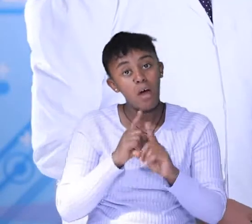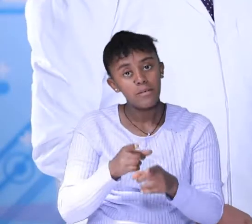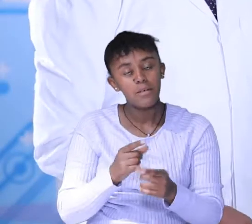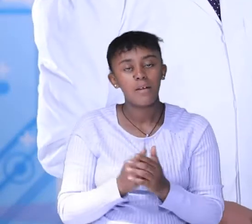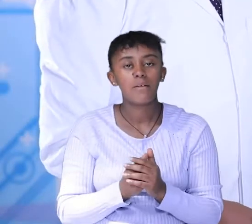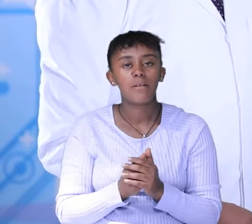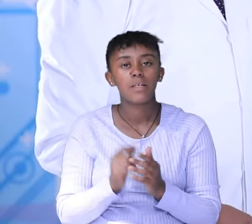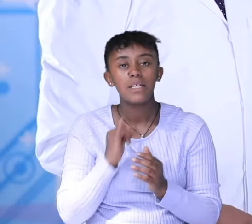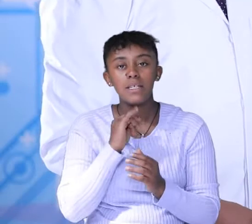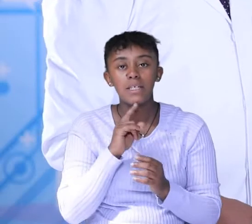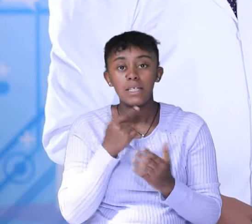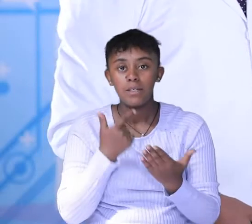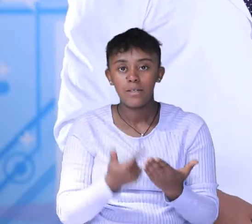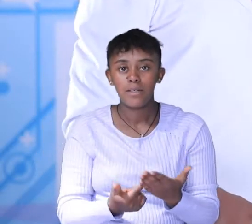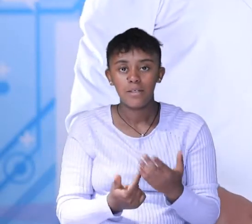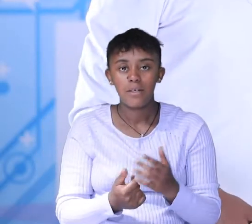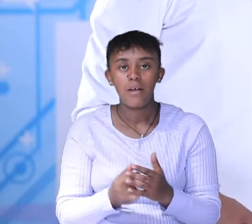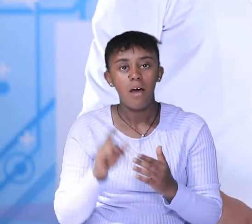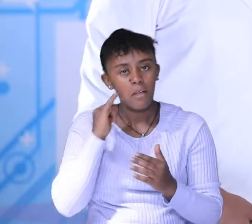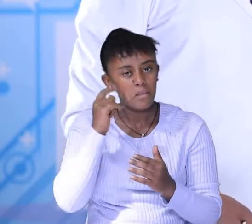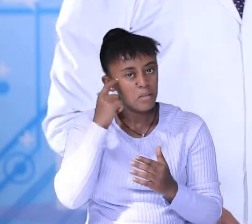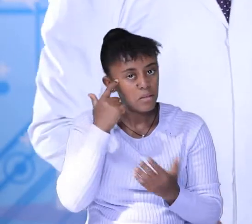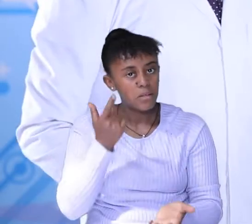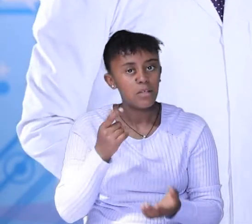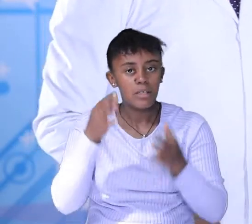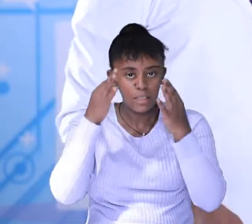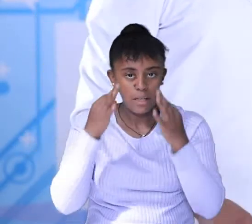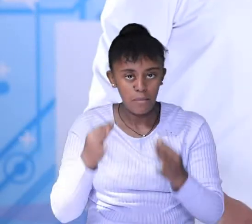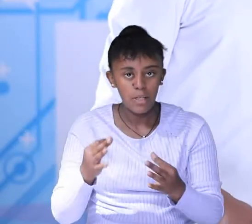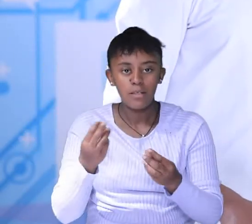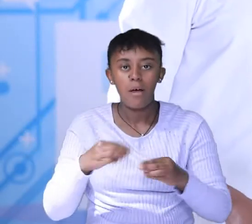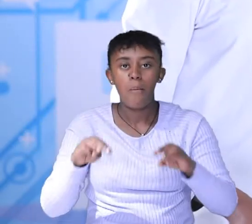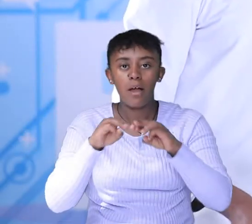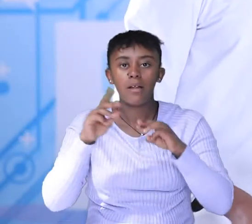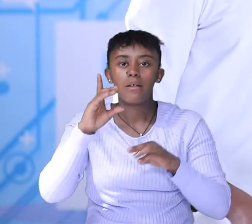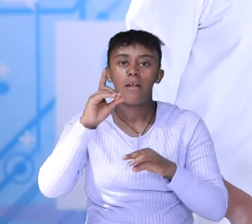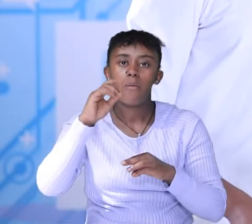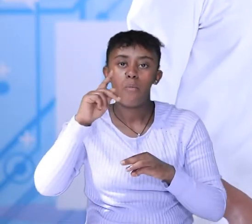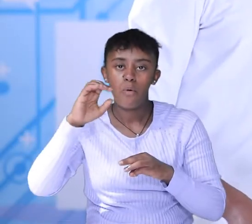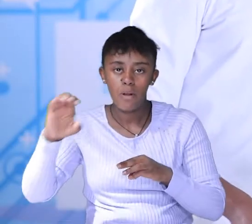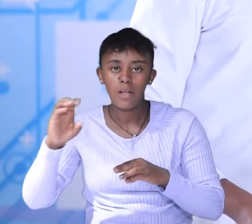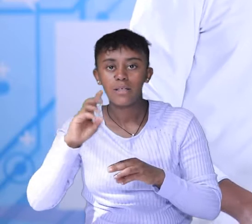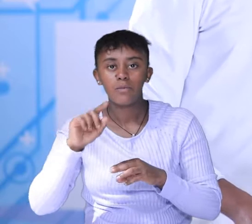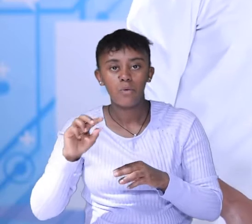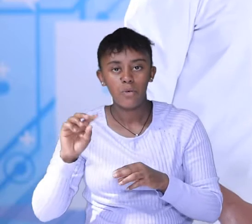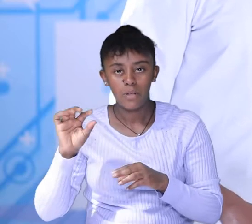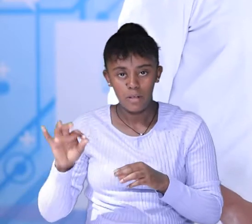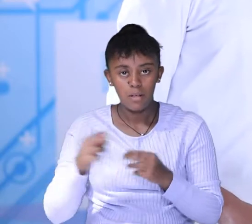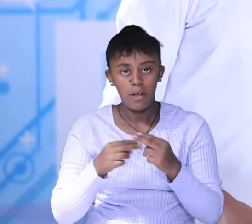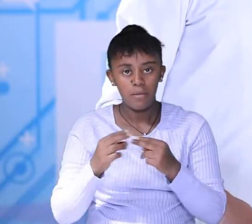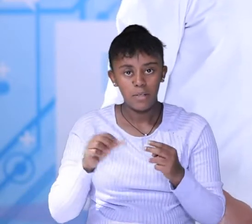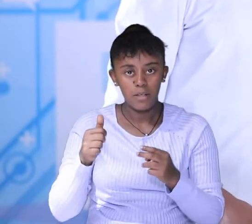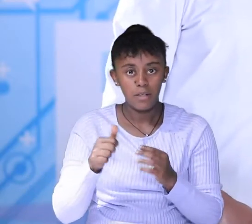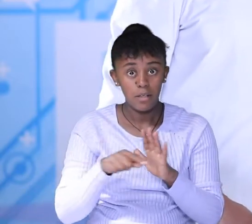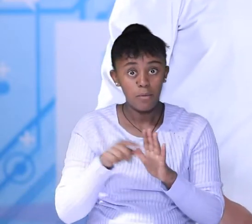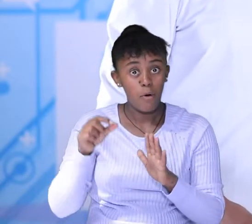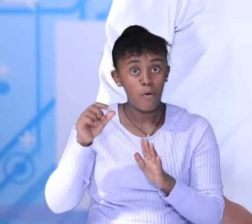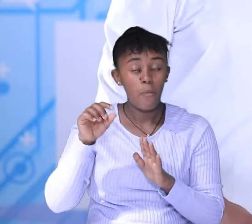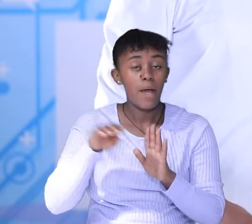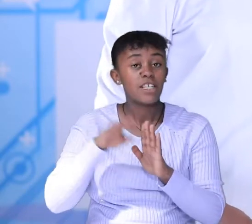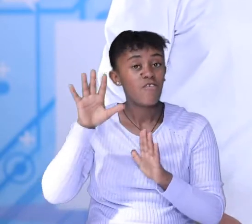call this one from B to C as L. So in this case, as we have seen previously,